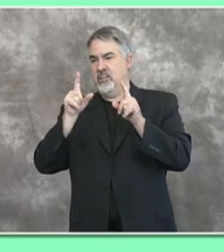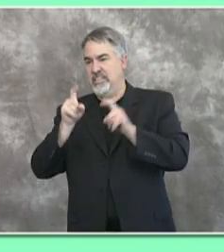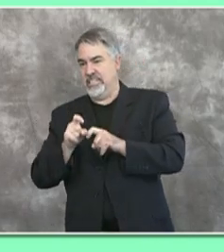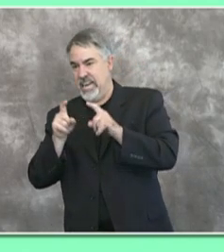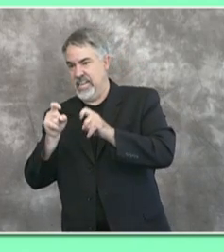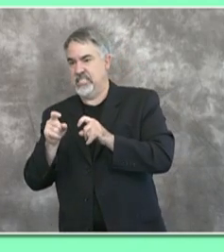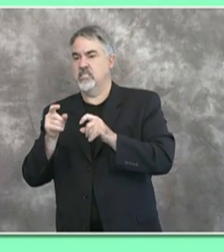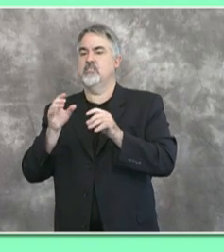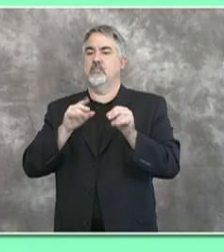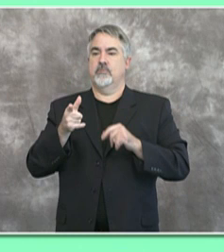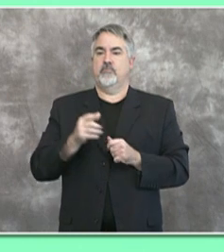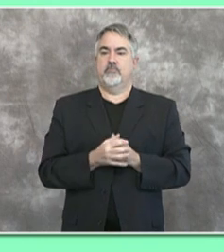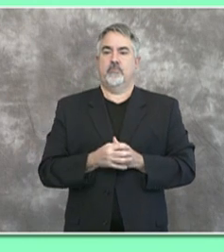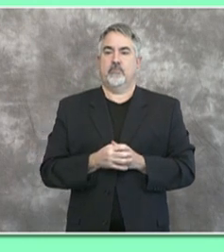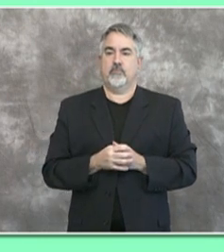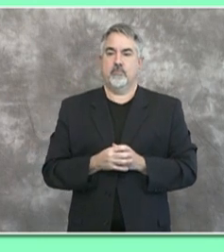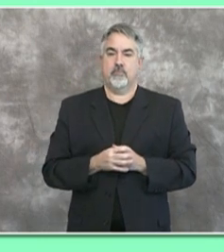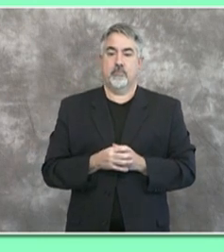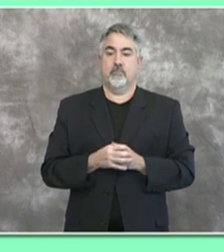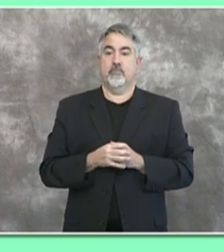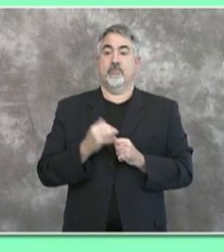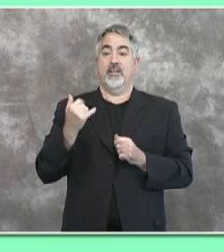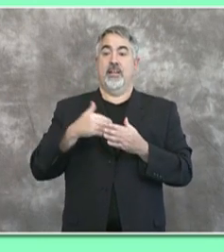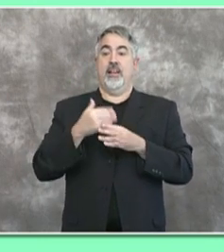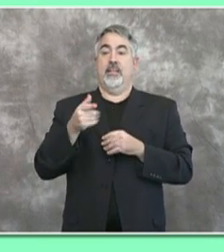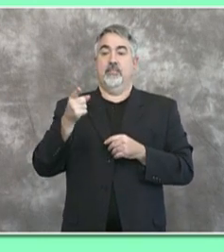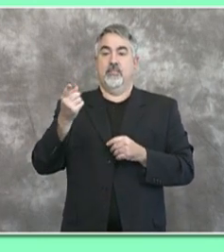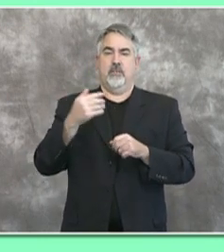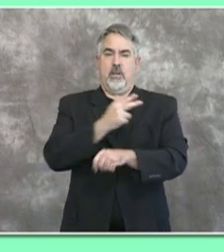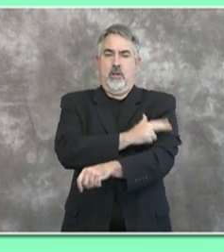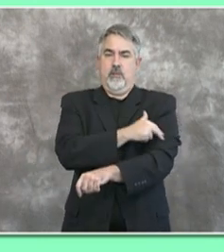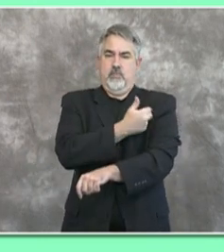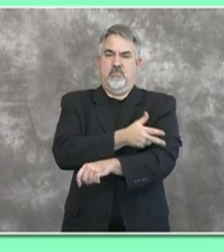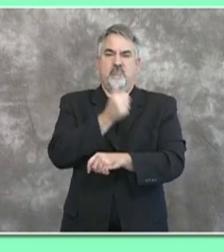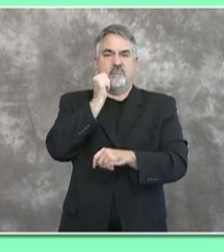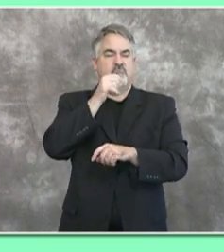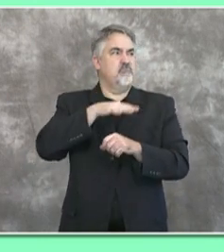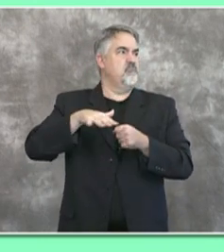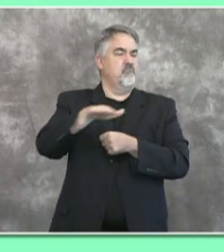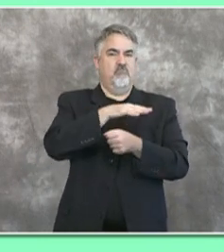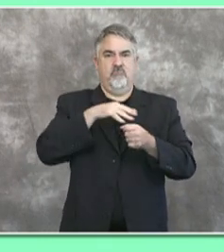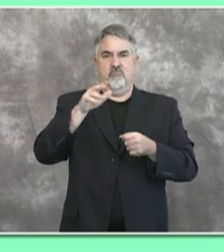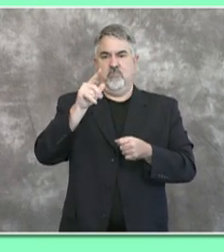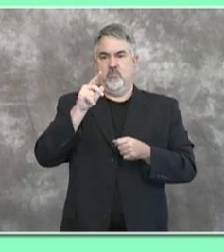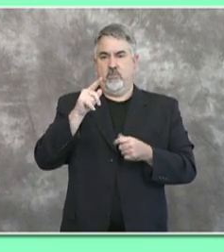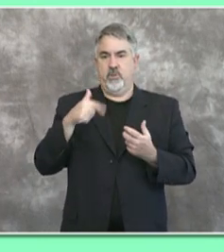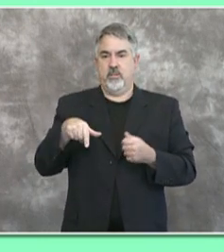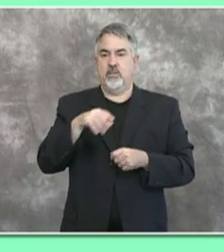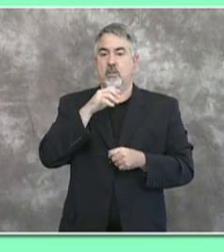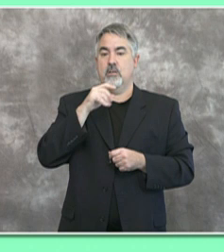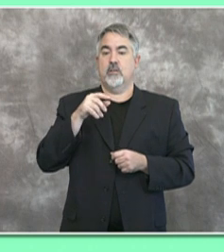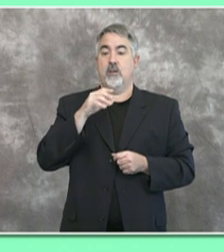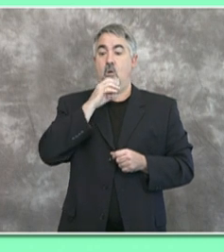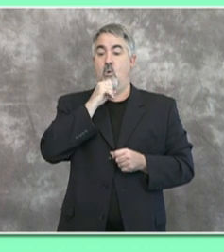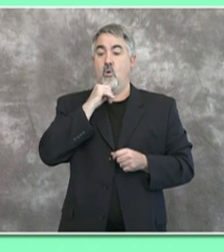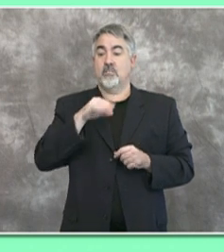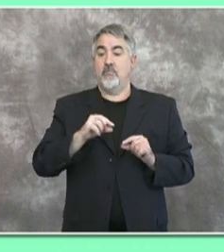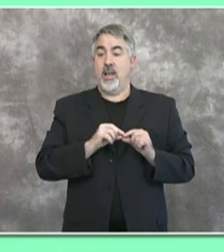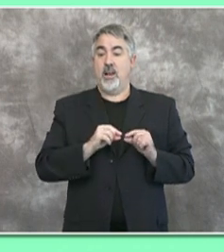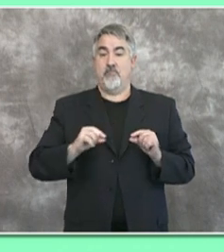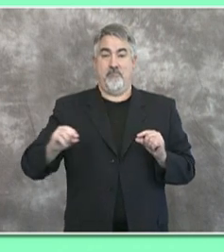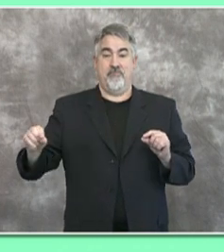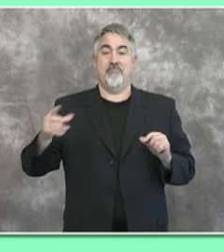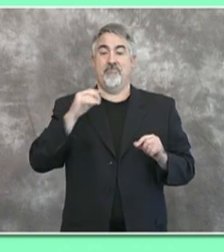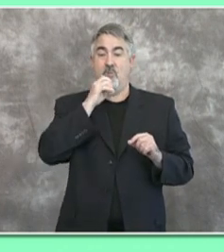next chart you will look at is our hospitalization. In the orange line at the bottom, you will see the total number